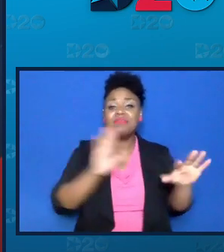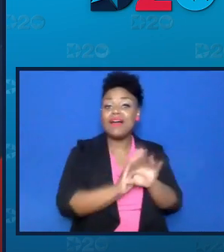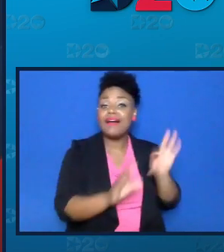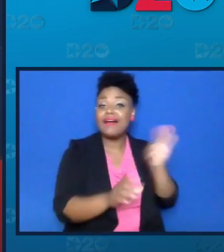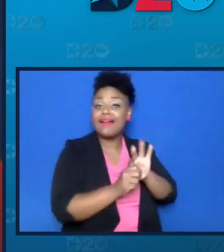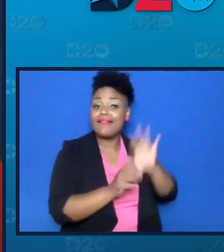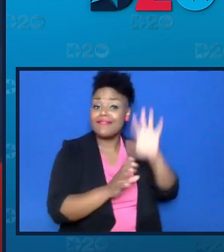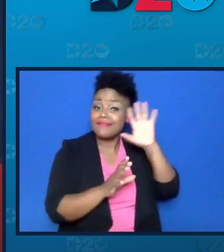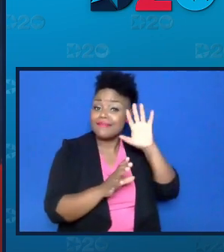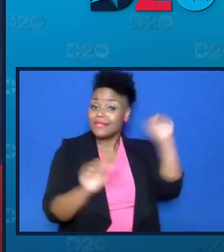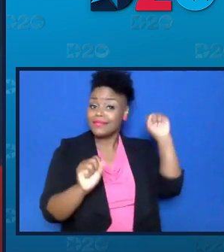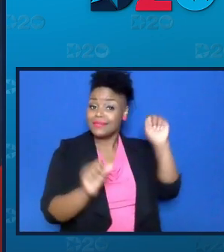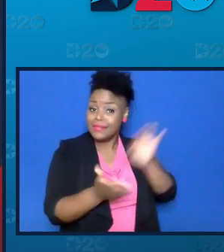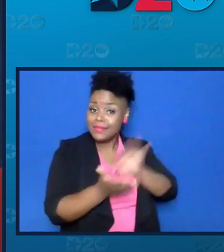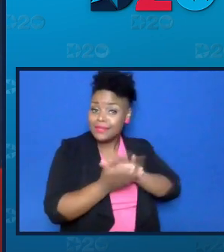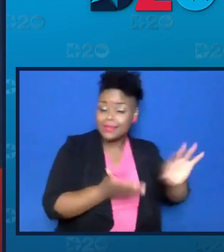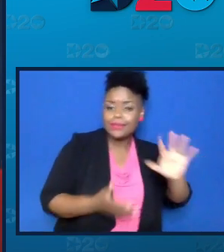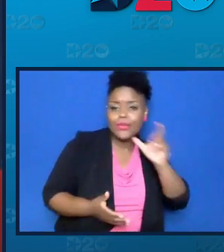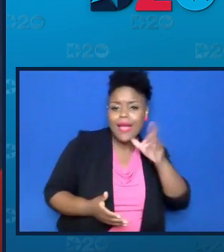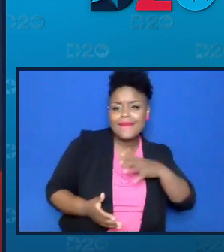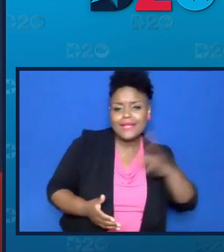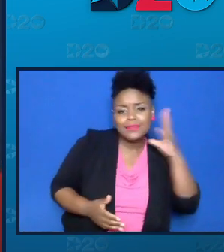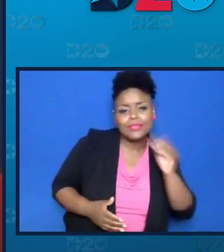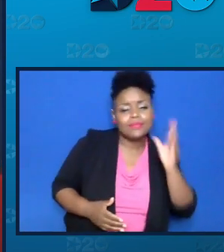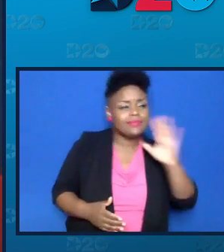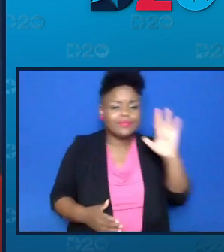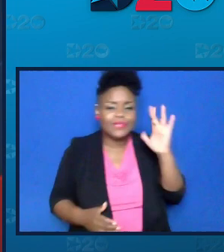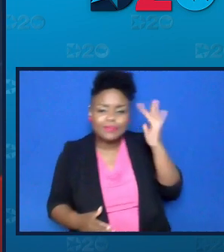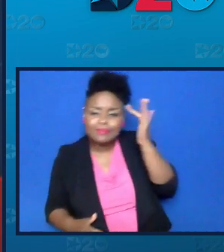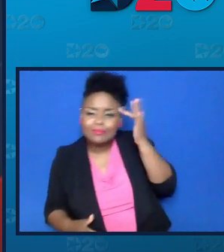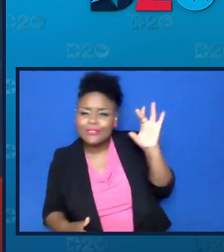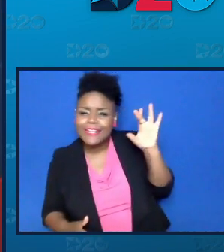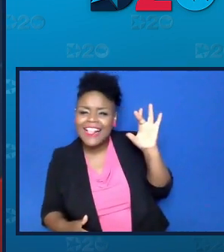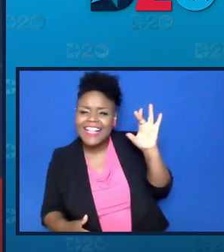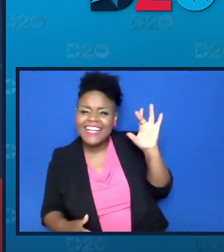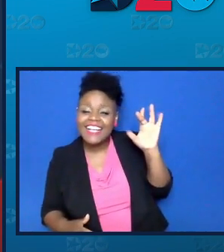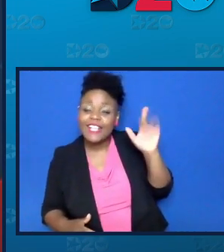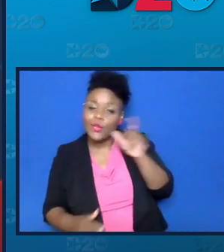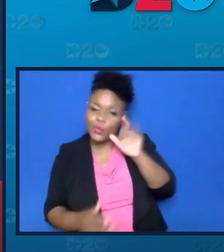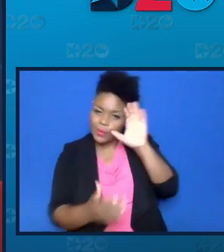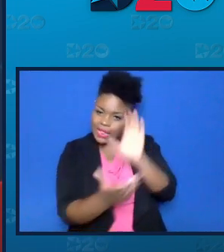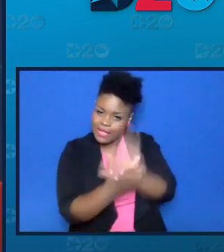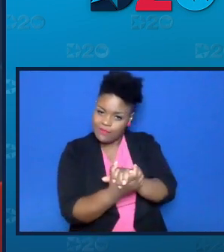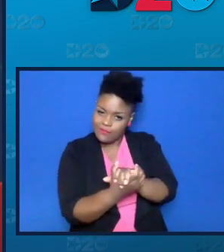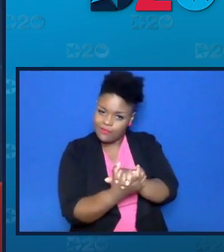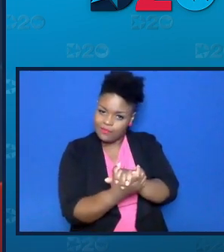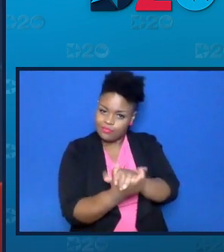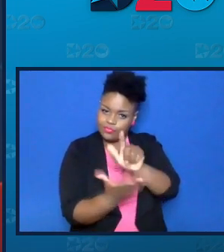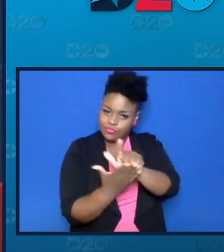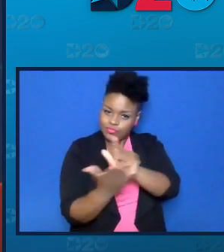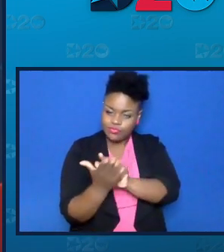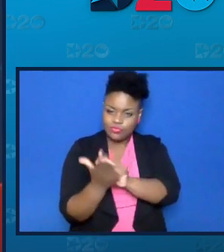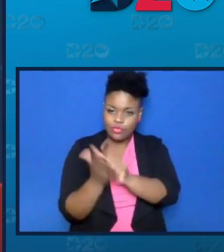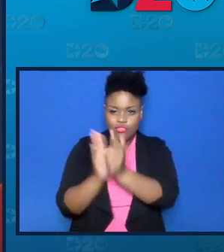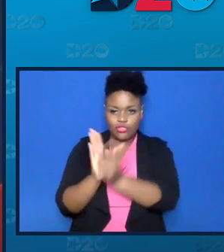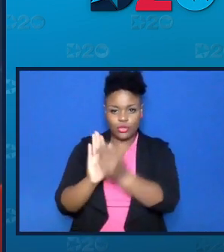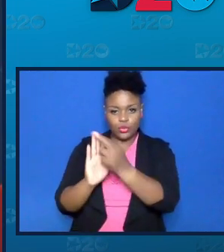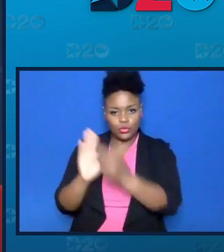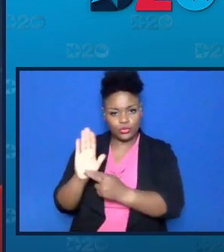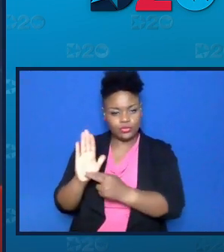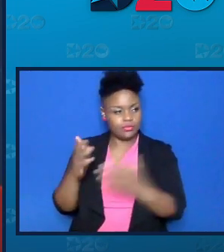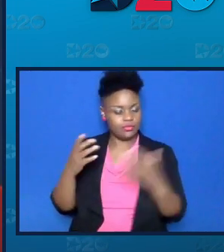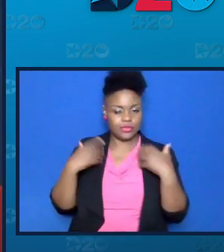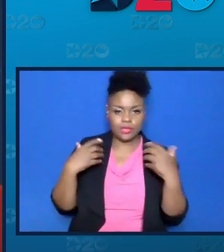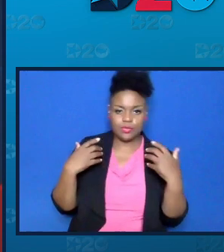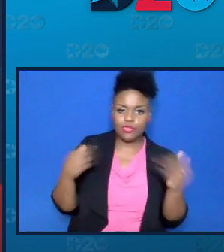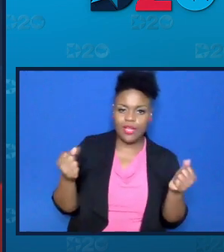and intelligent. A president who actually believes in the rule of law, who will restore dignity and normalcy to the White House